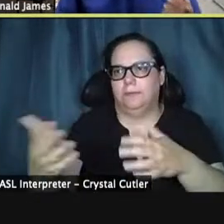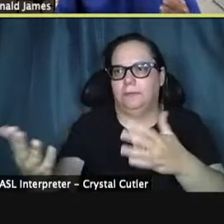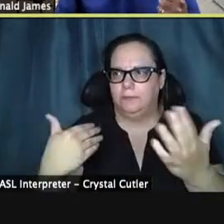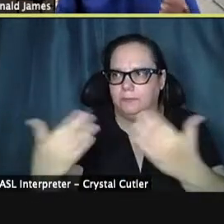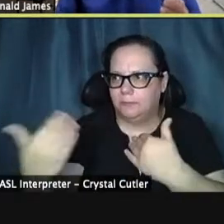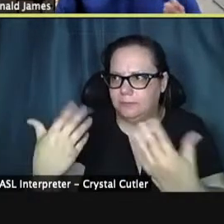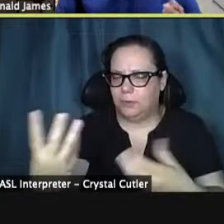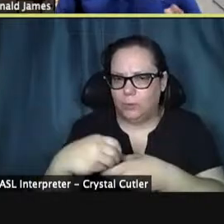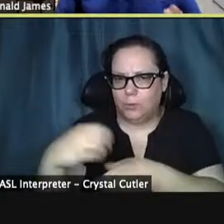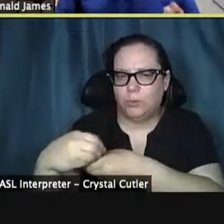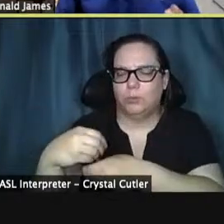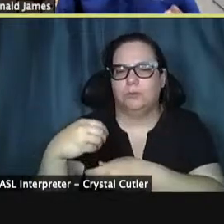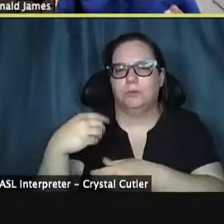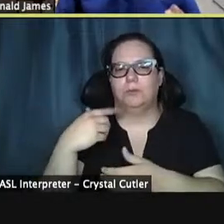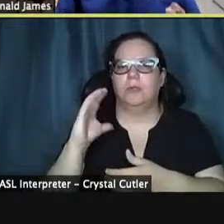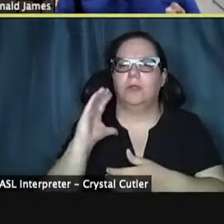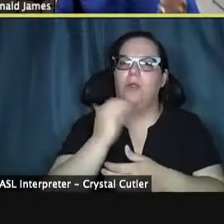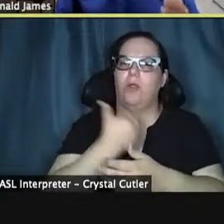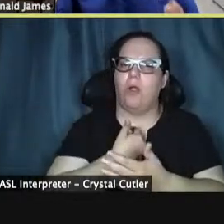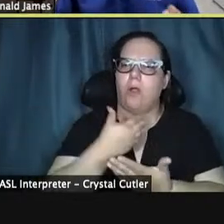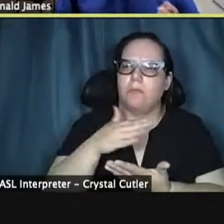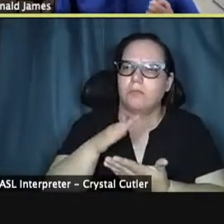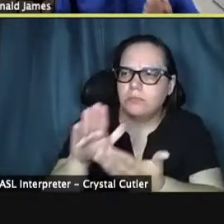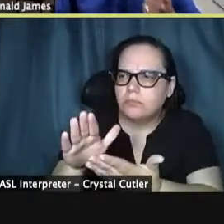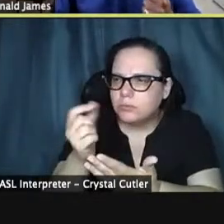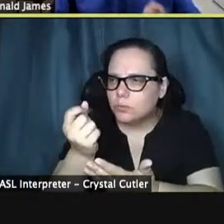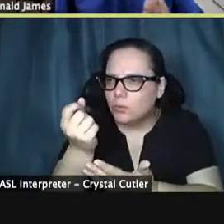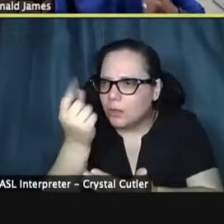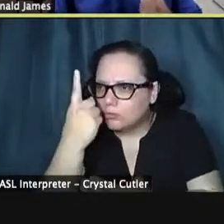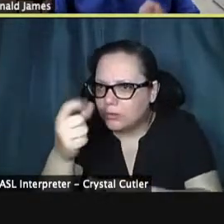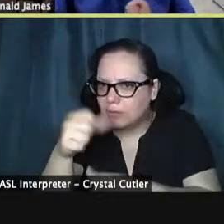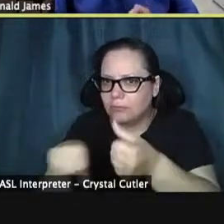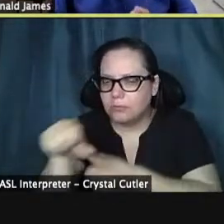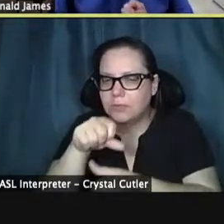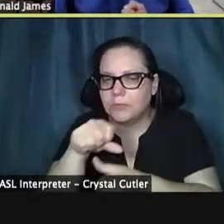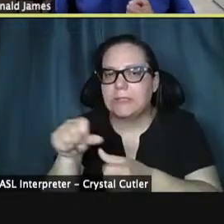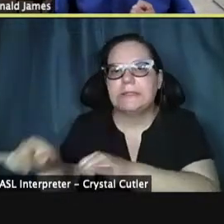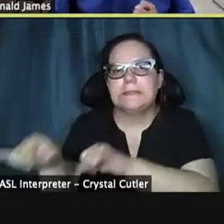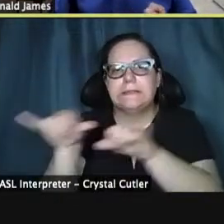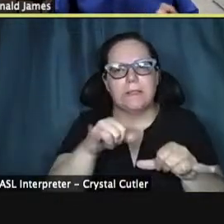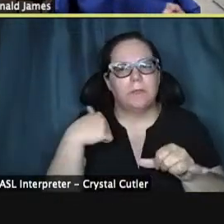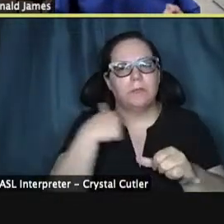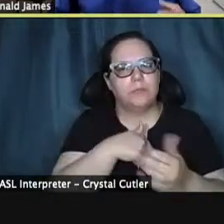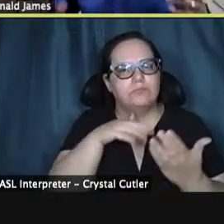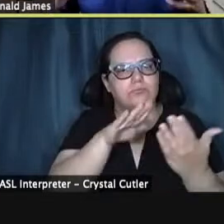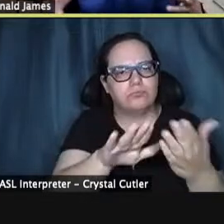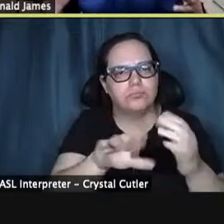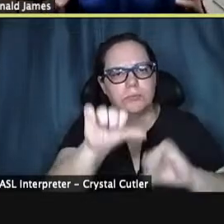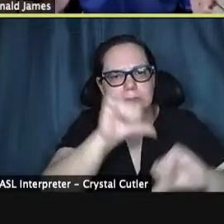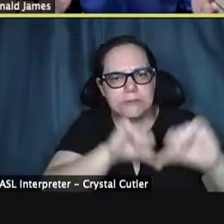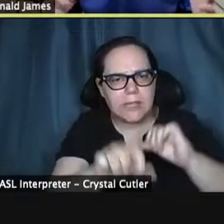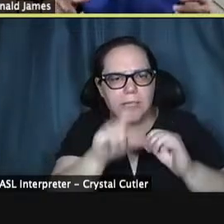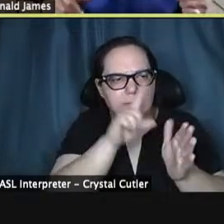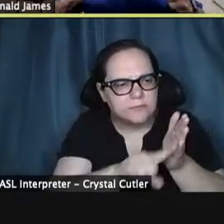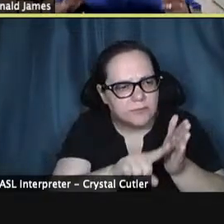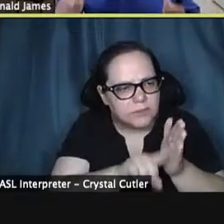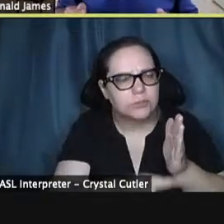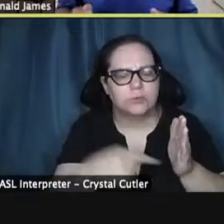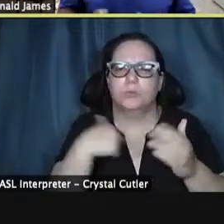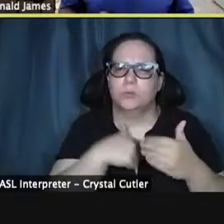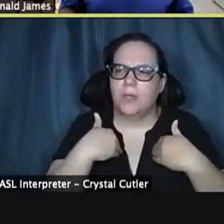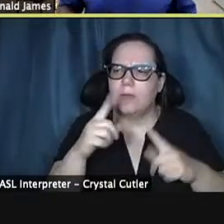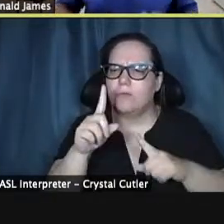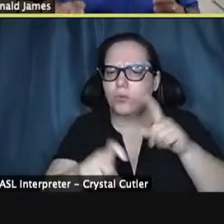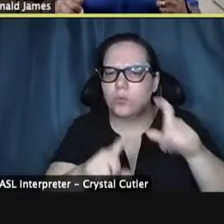our desire to understand colleagues the same way we approach a science investigation. We have great questions, we have